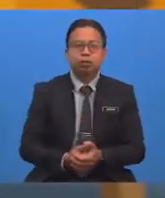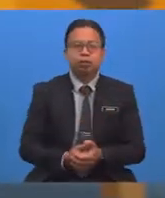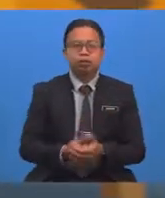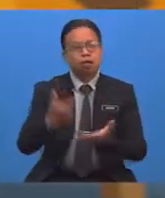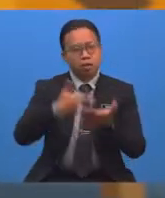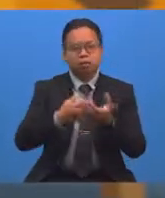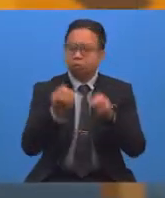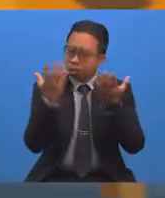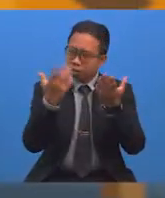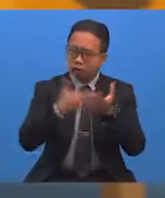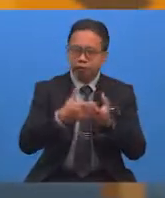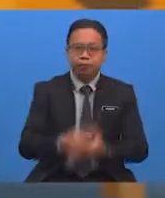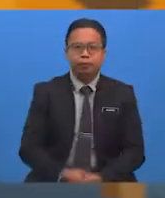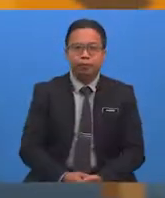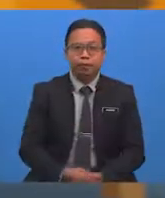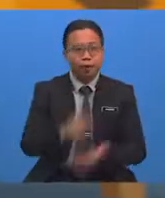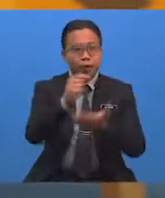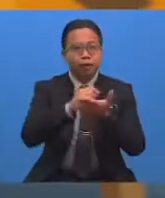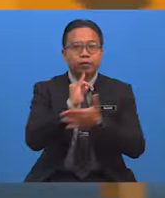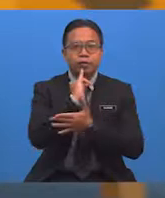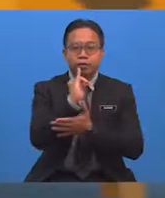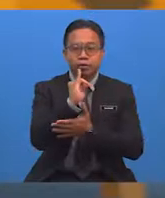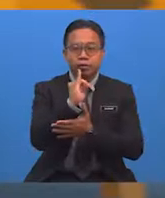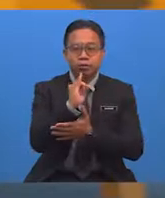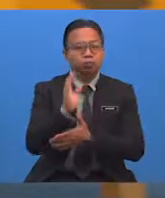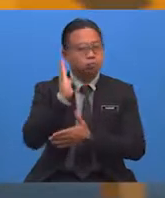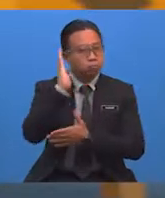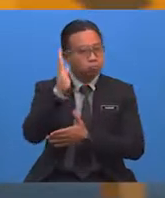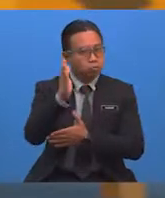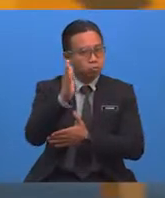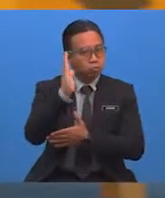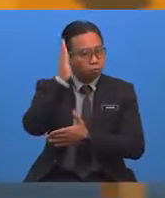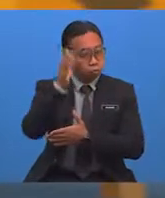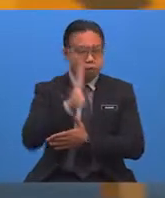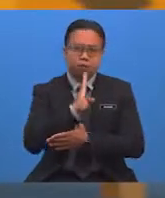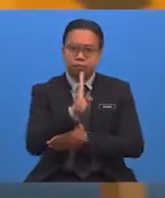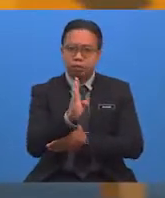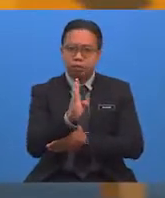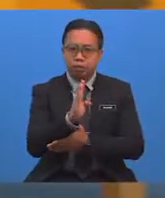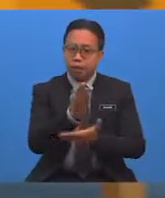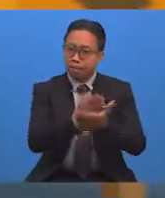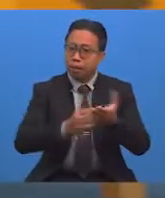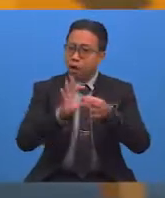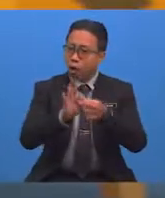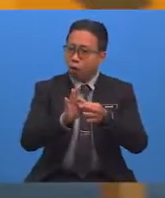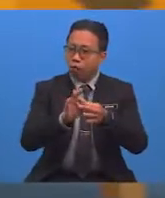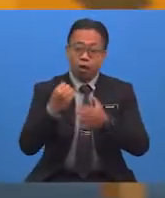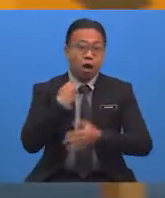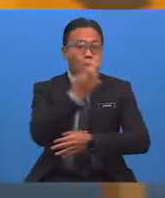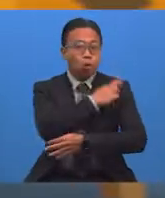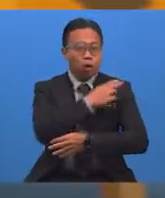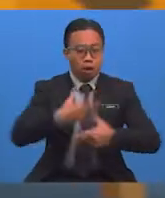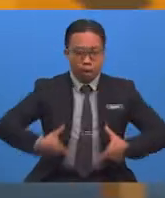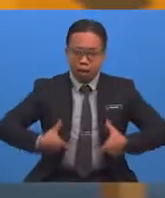etc. Writing is and will be part and parcel of our daily